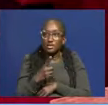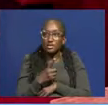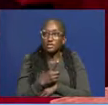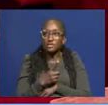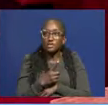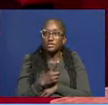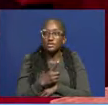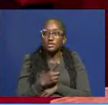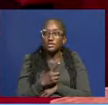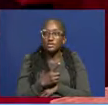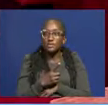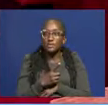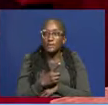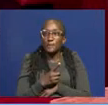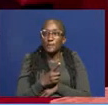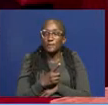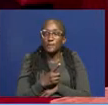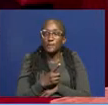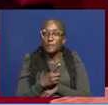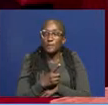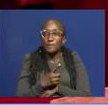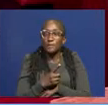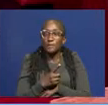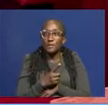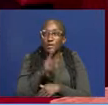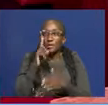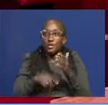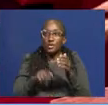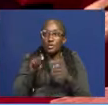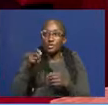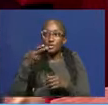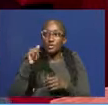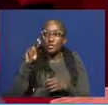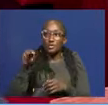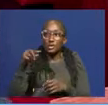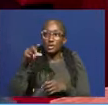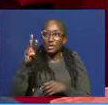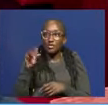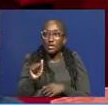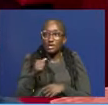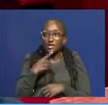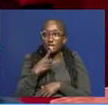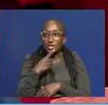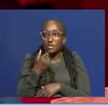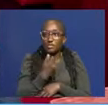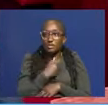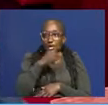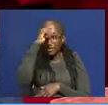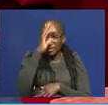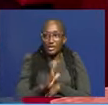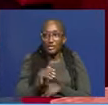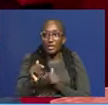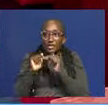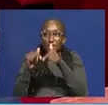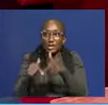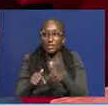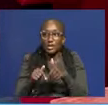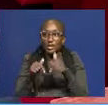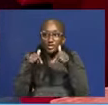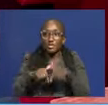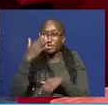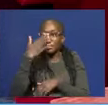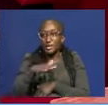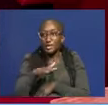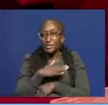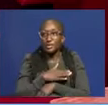has talked about what Senator Thangwa has proposed, that we should have the governors come to this house,